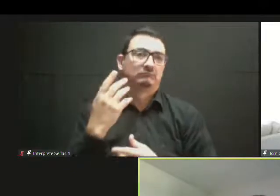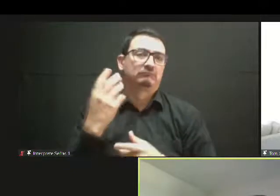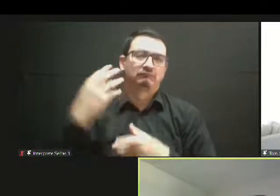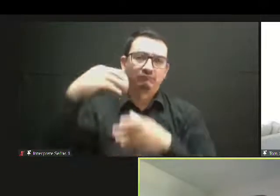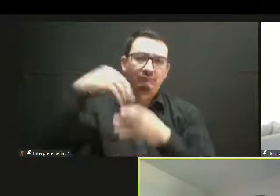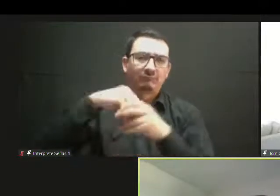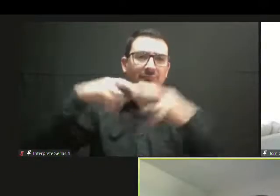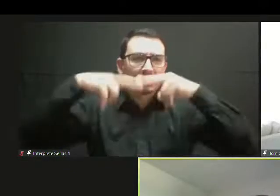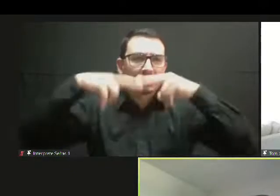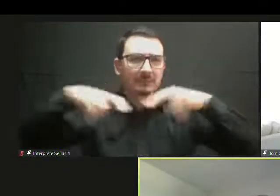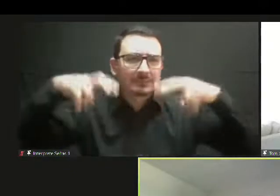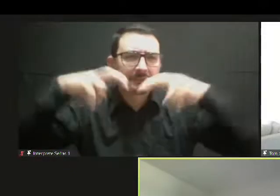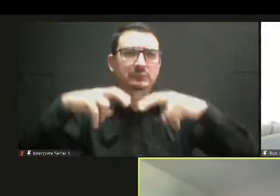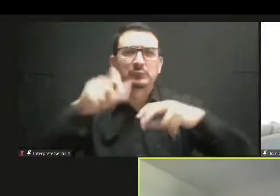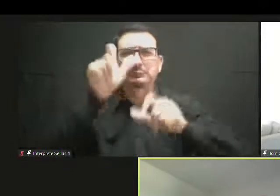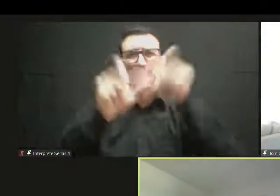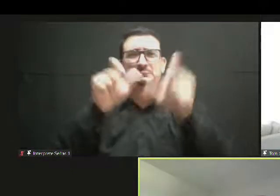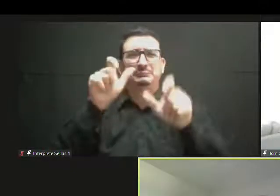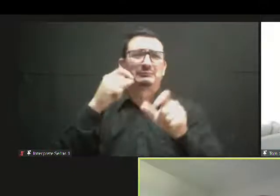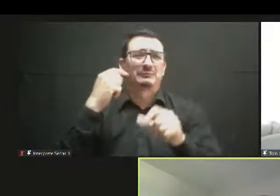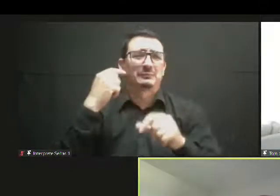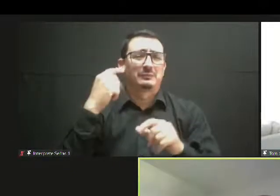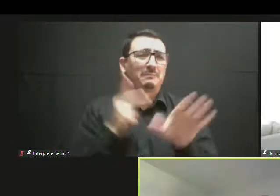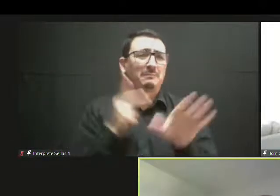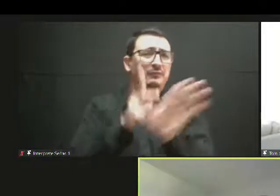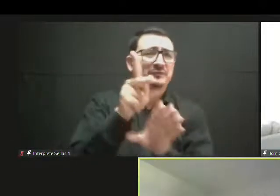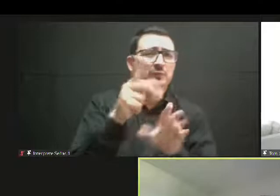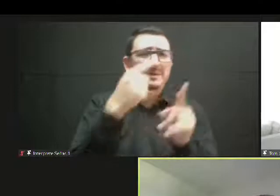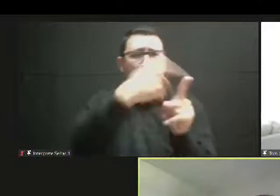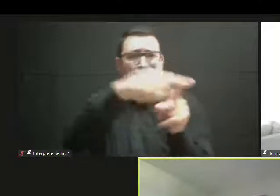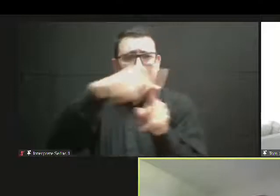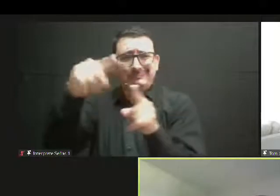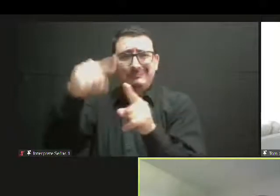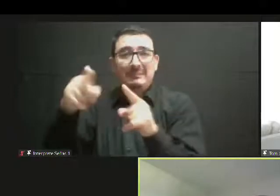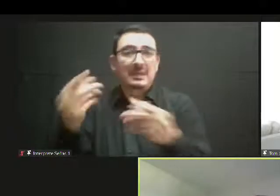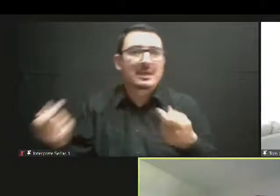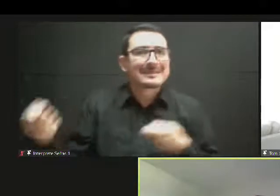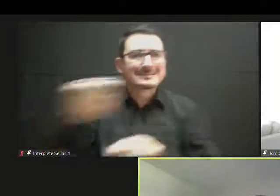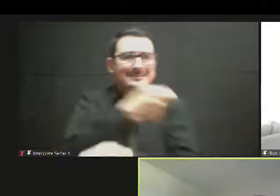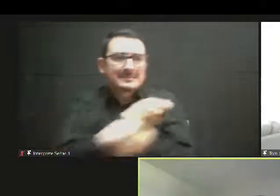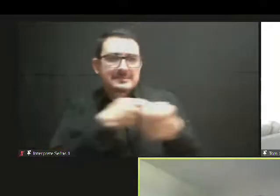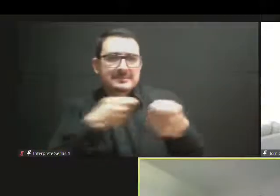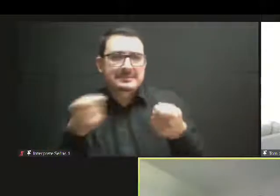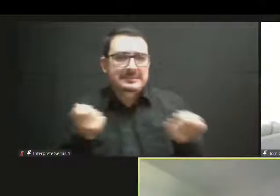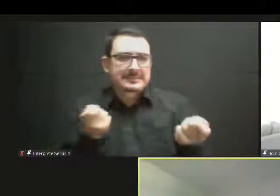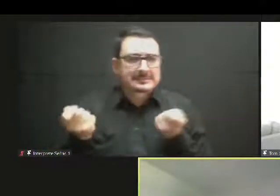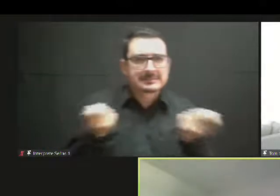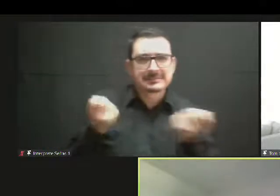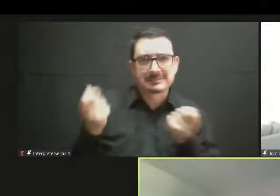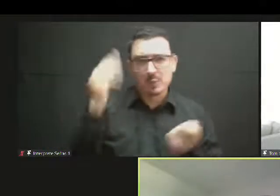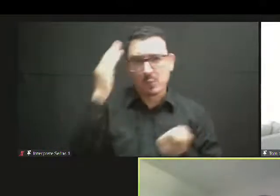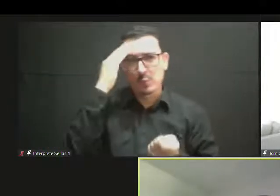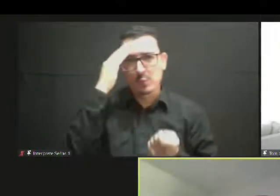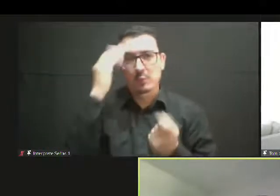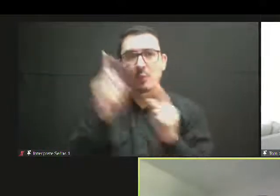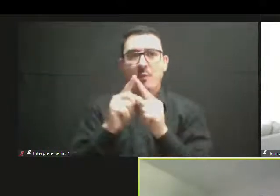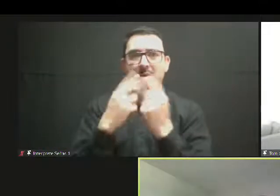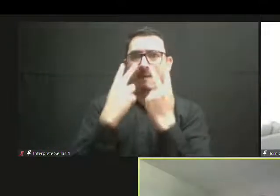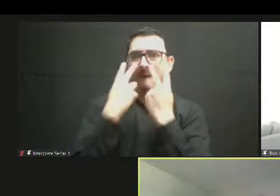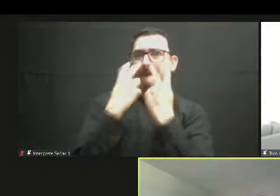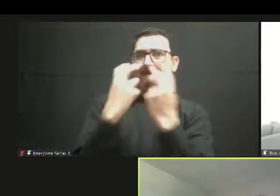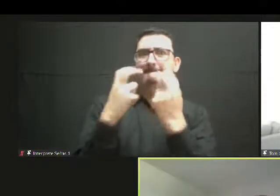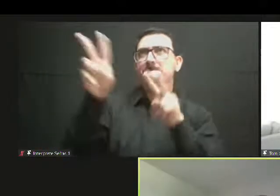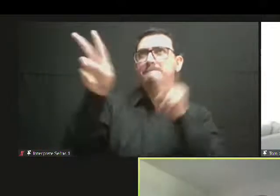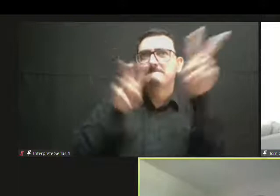in Costa Rica so far has been to attract first-phase transactional processes, but very